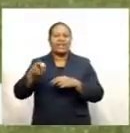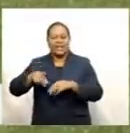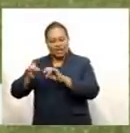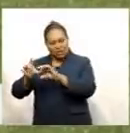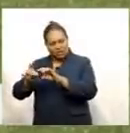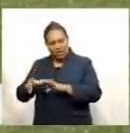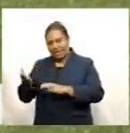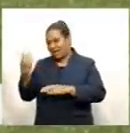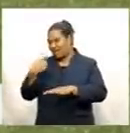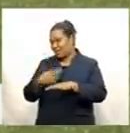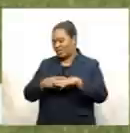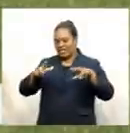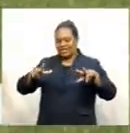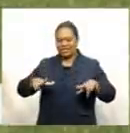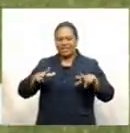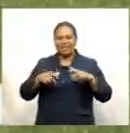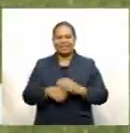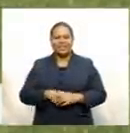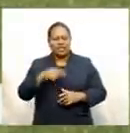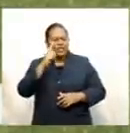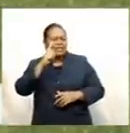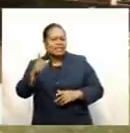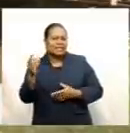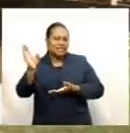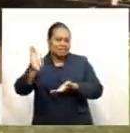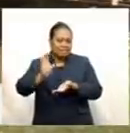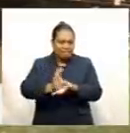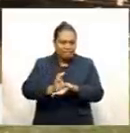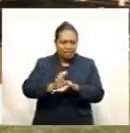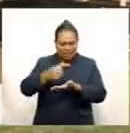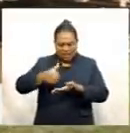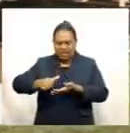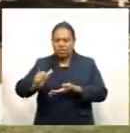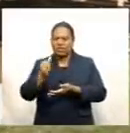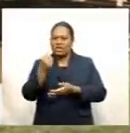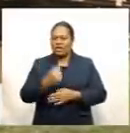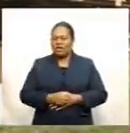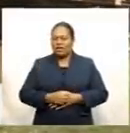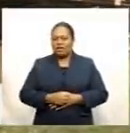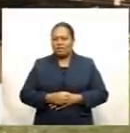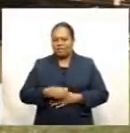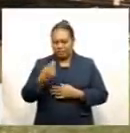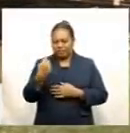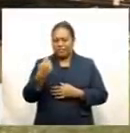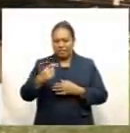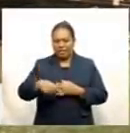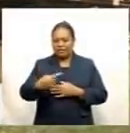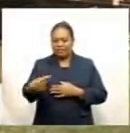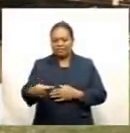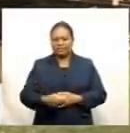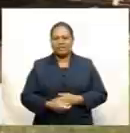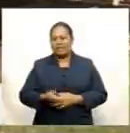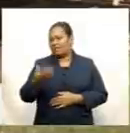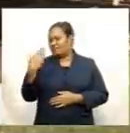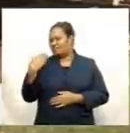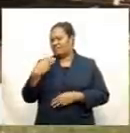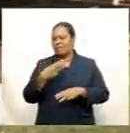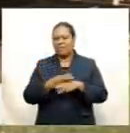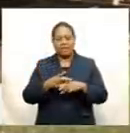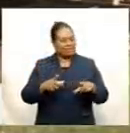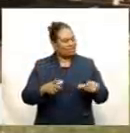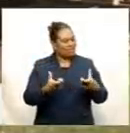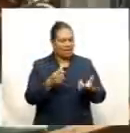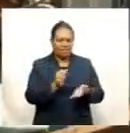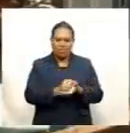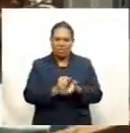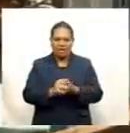governments last week, which should see the funds being utilized over the next 3 fiscal periods. The past few months have been very challenging for